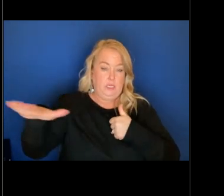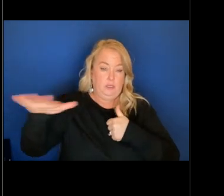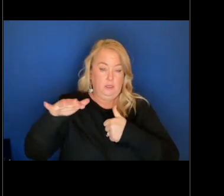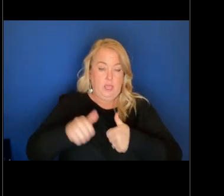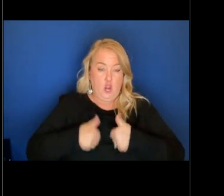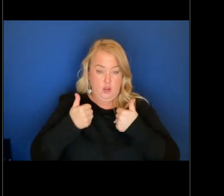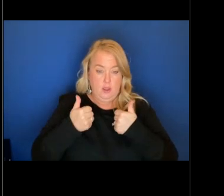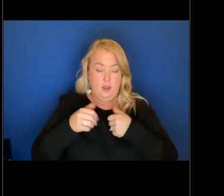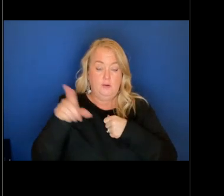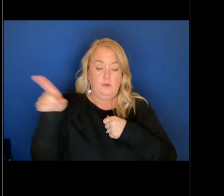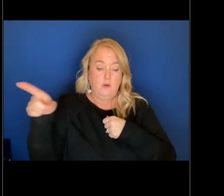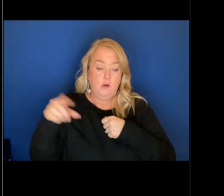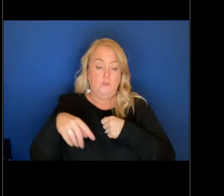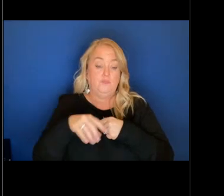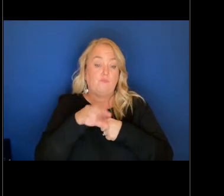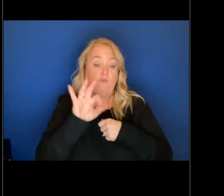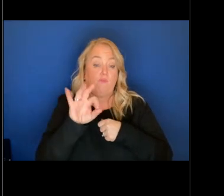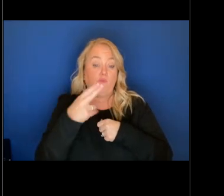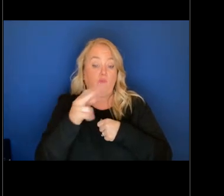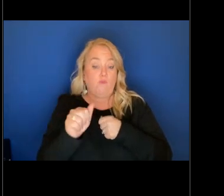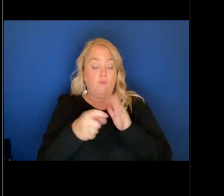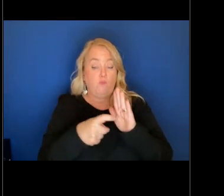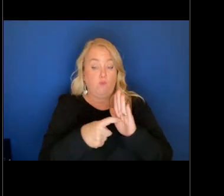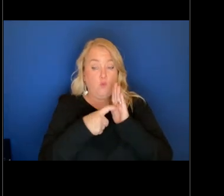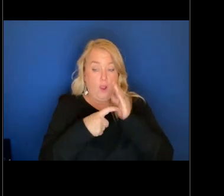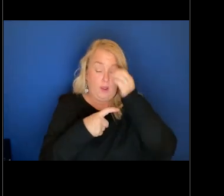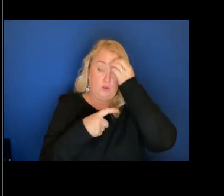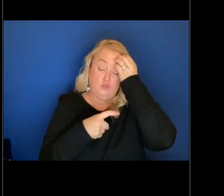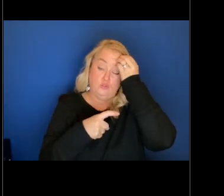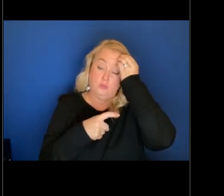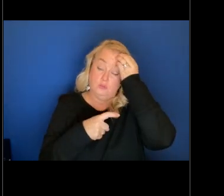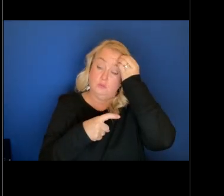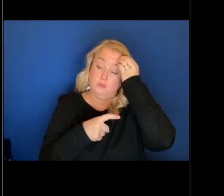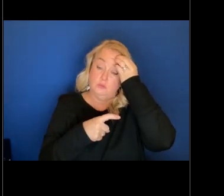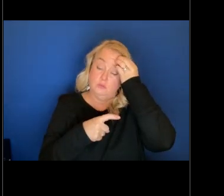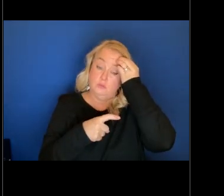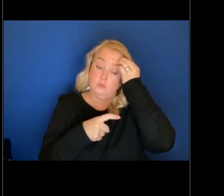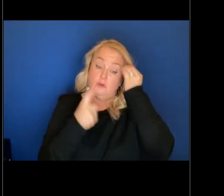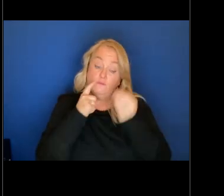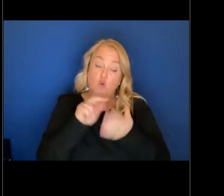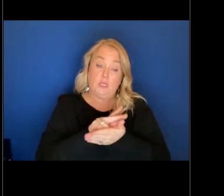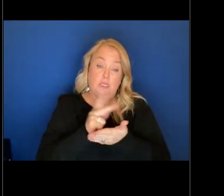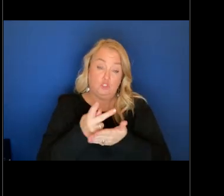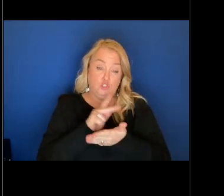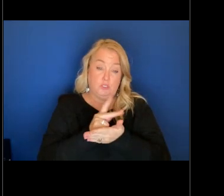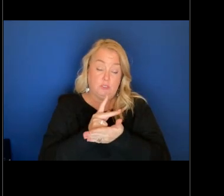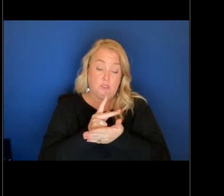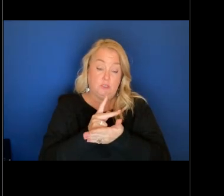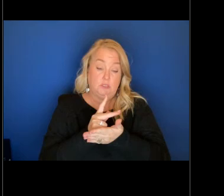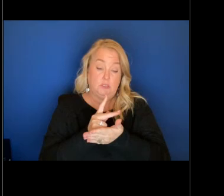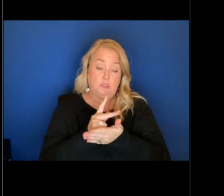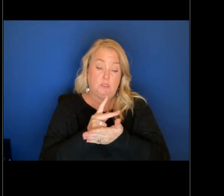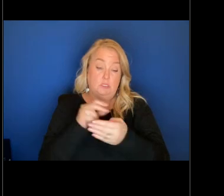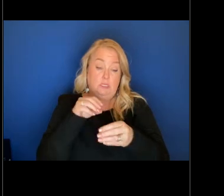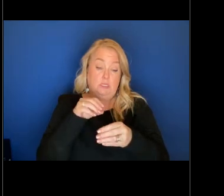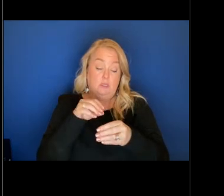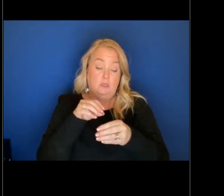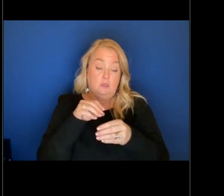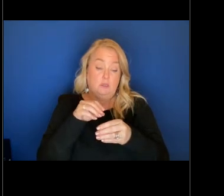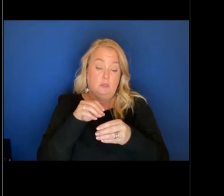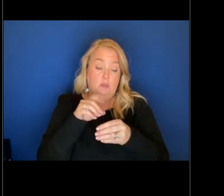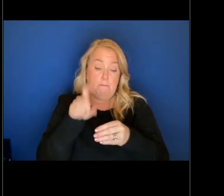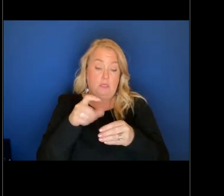The Fair Housing Accessibility Guidelines require that for kitchens in covered dwelling units, there must